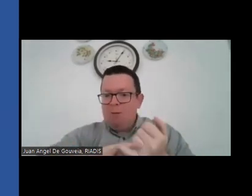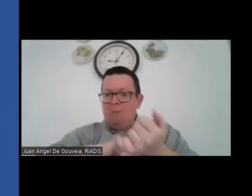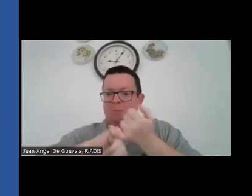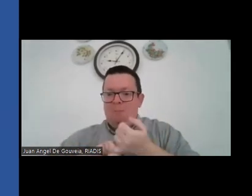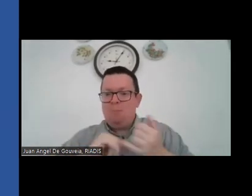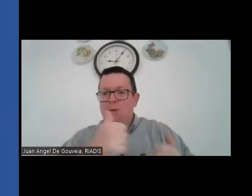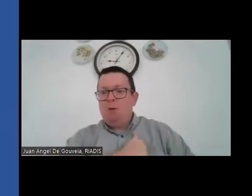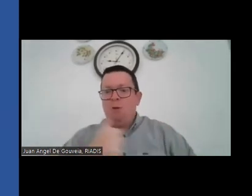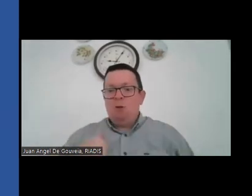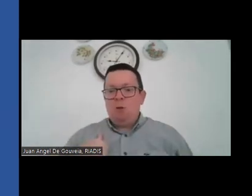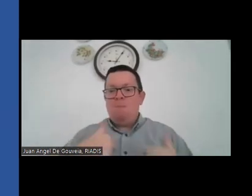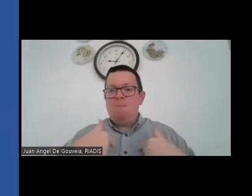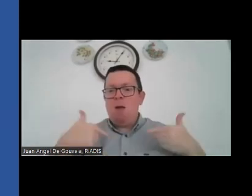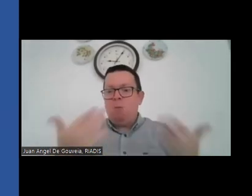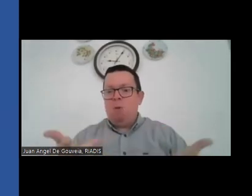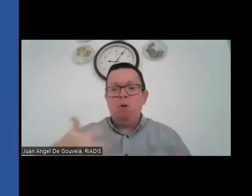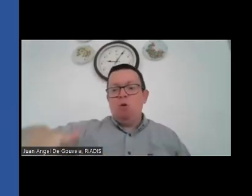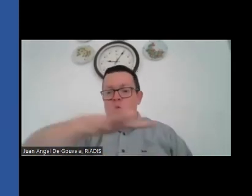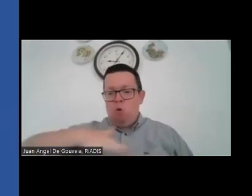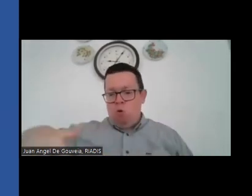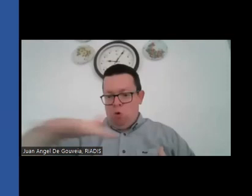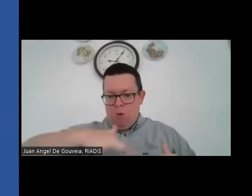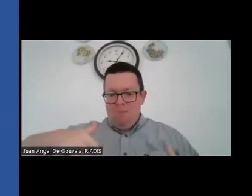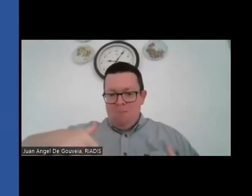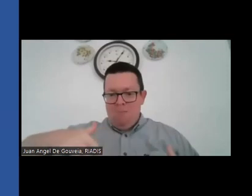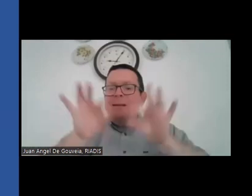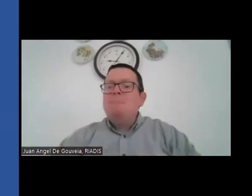infrastructure by complying with universal